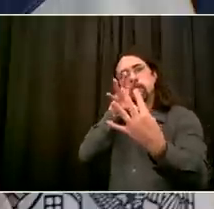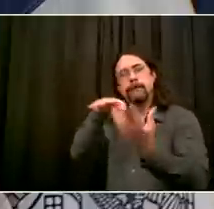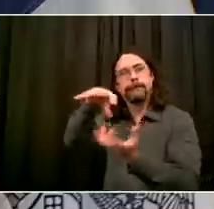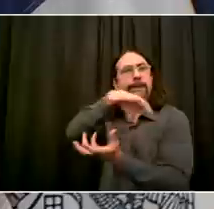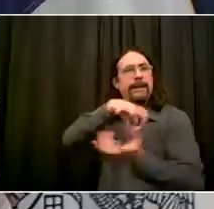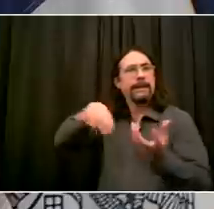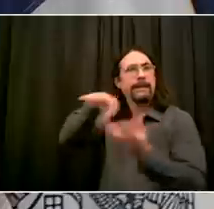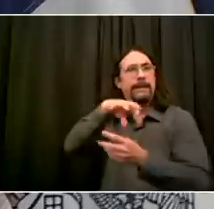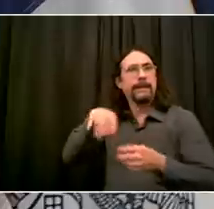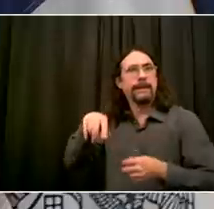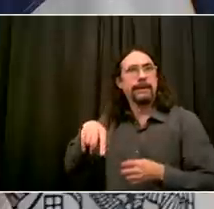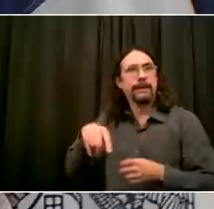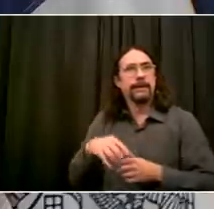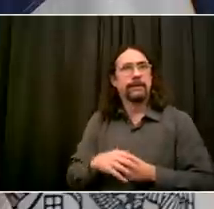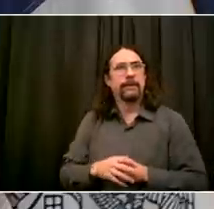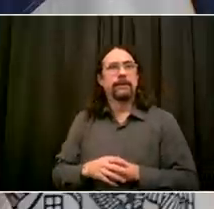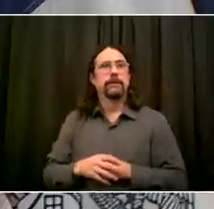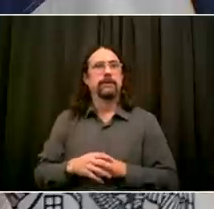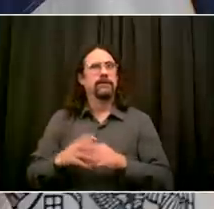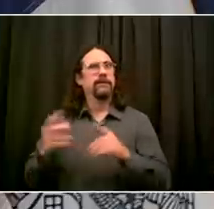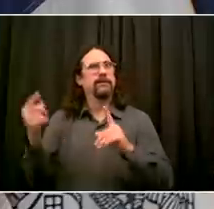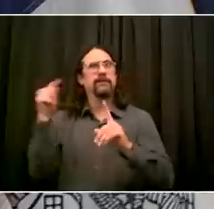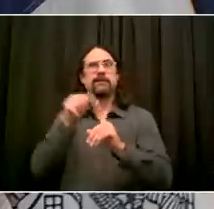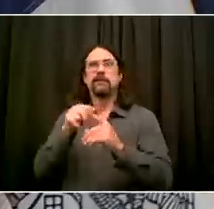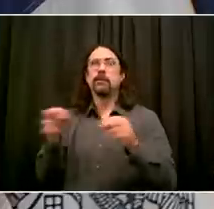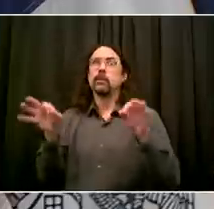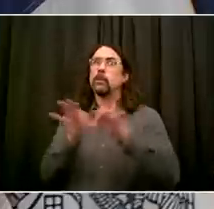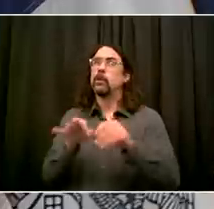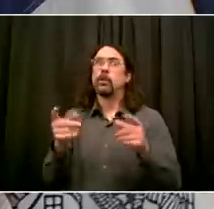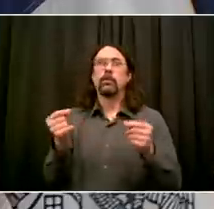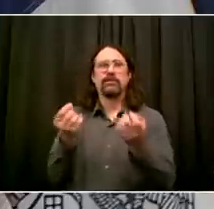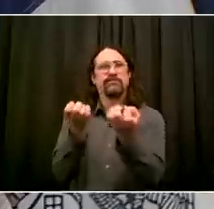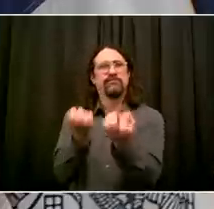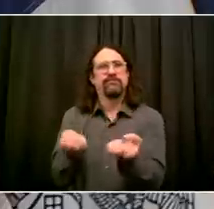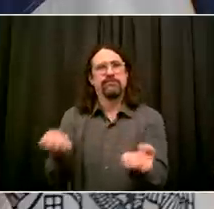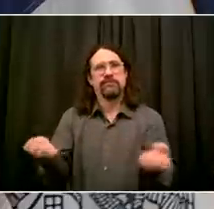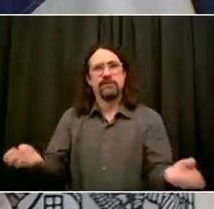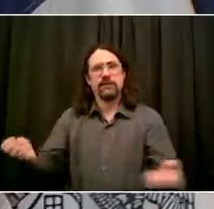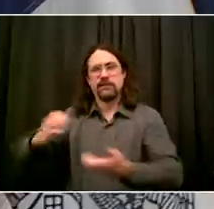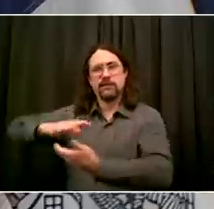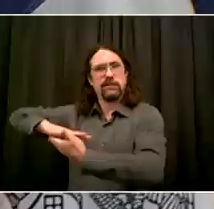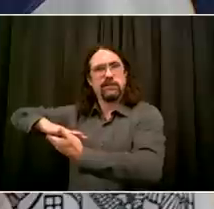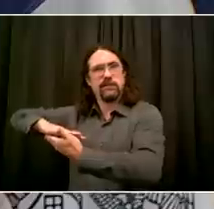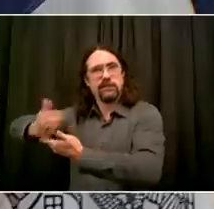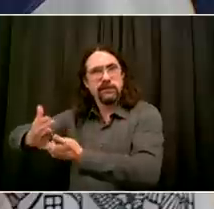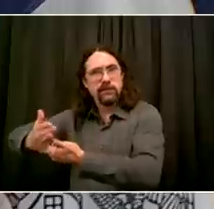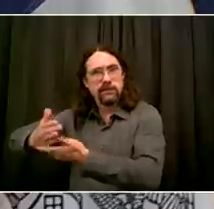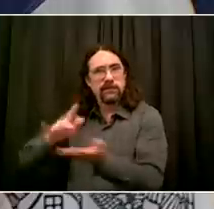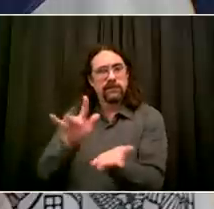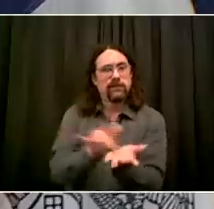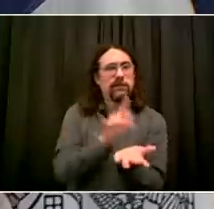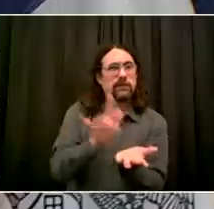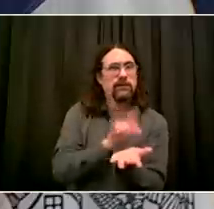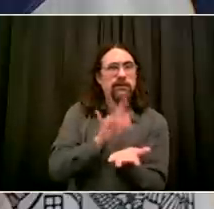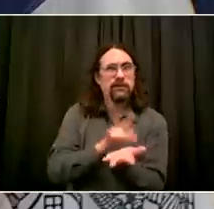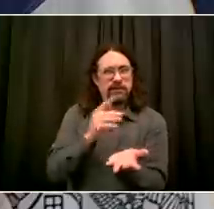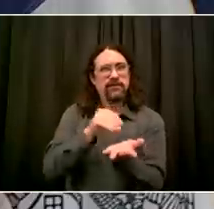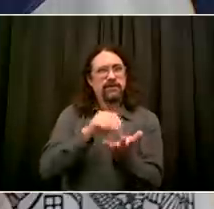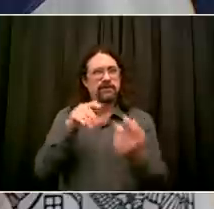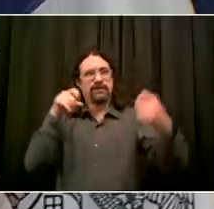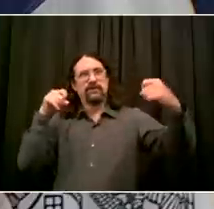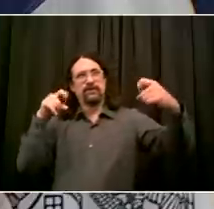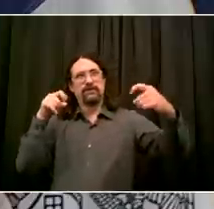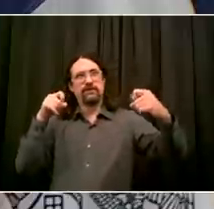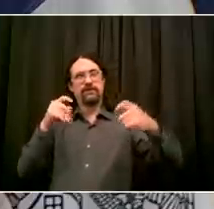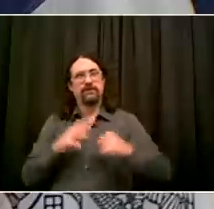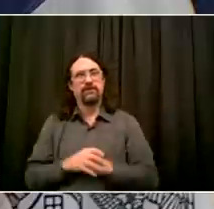effort to get technology in the hands of kids who needed it, an emergency effort that was really admirable, and I commend everyone